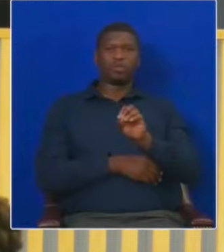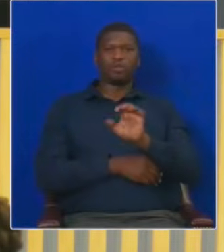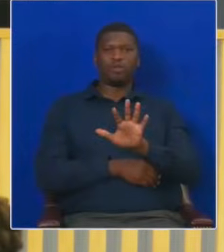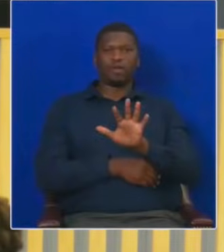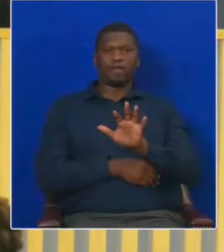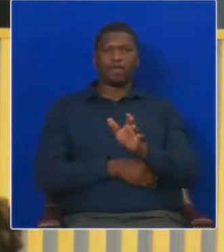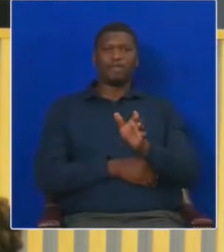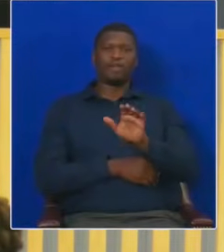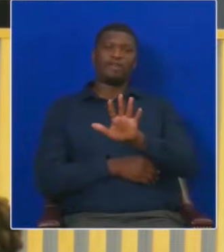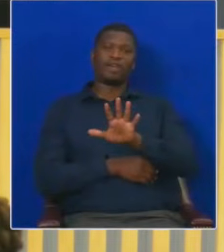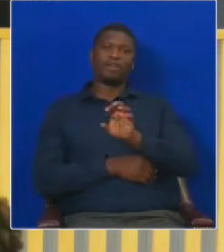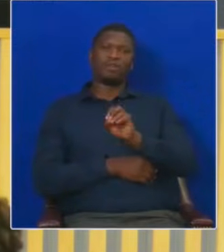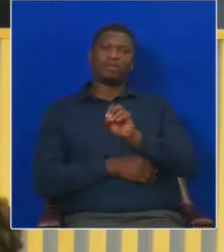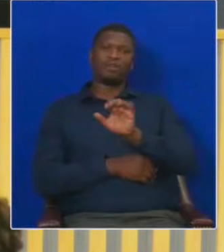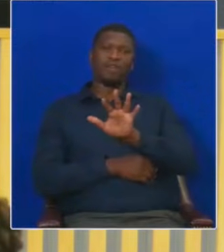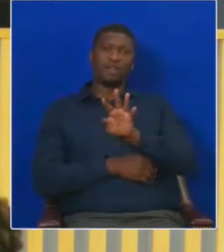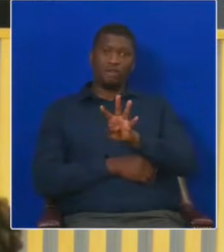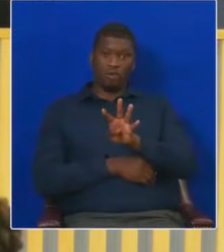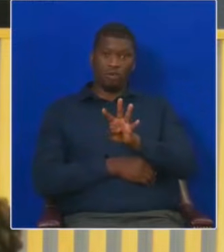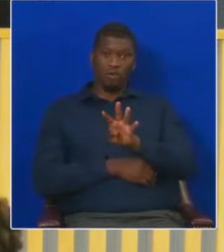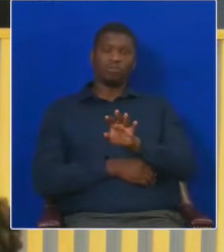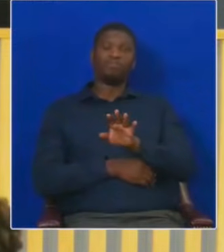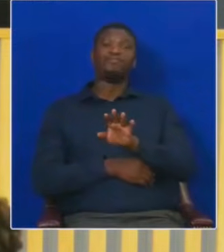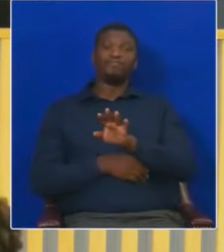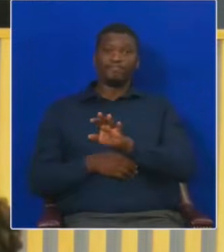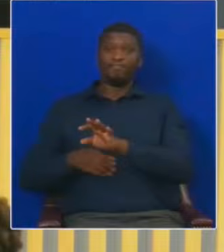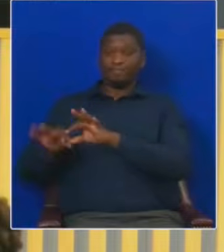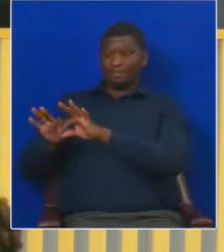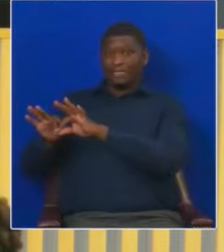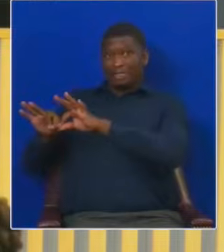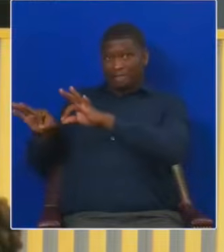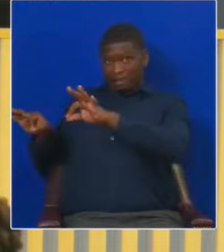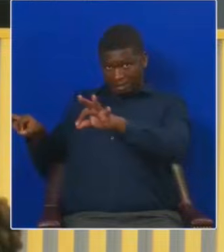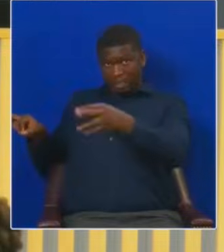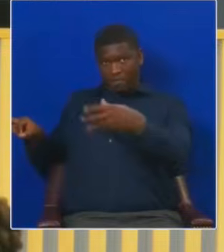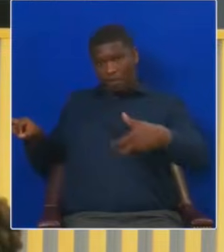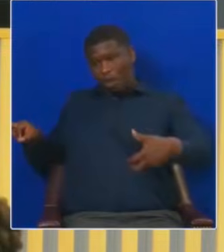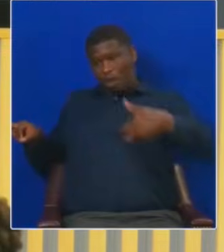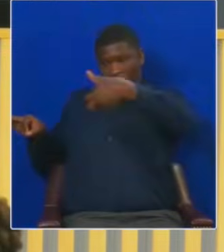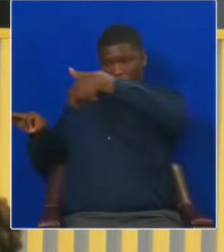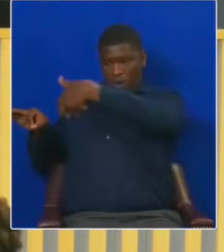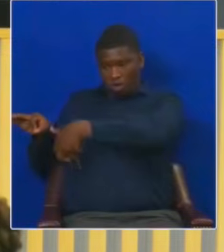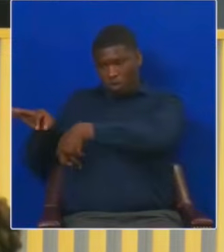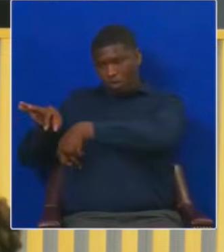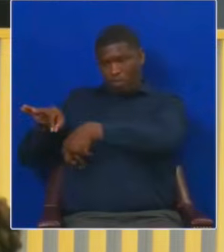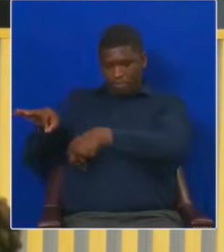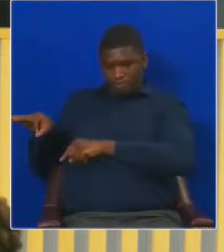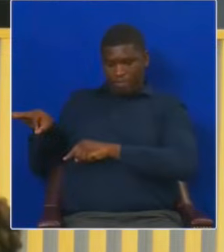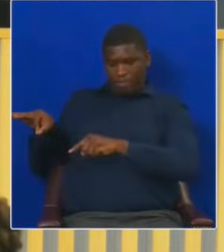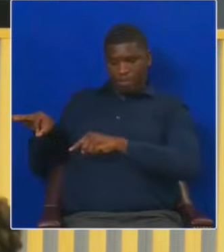205-5045, sealed in a forensic seal bag number PAR